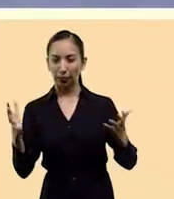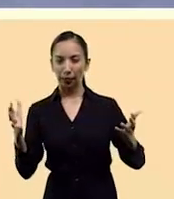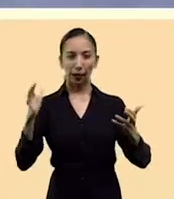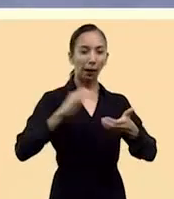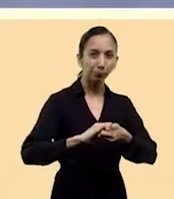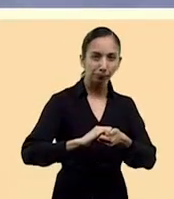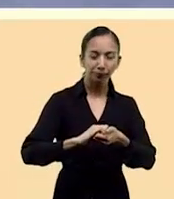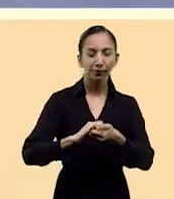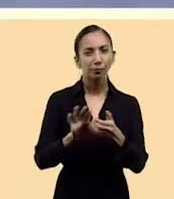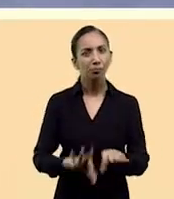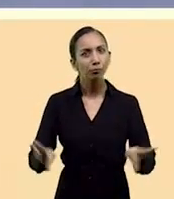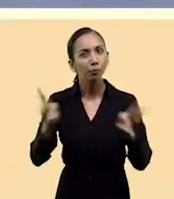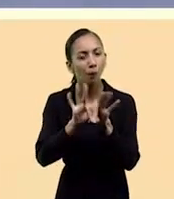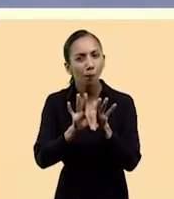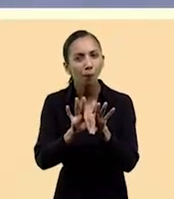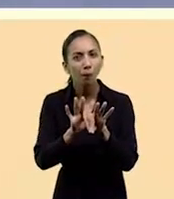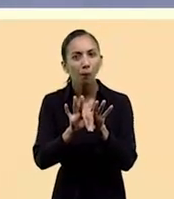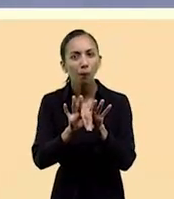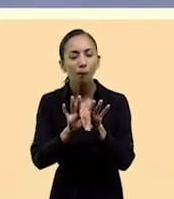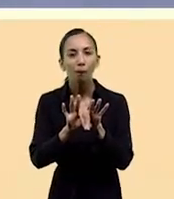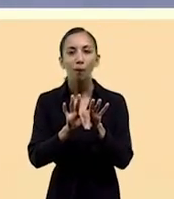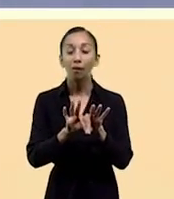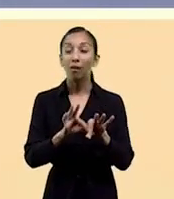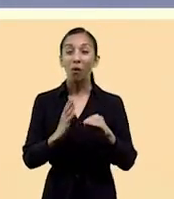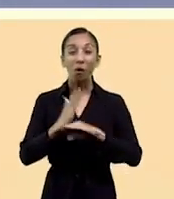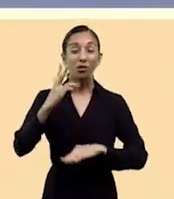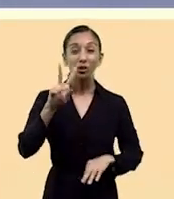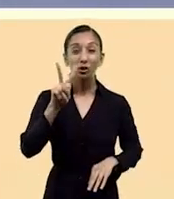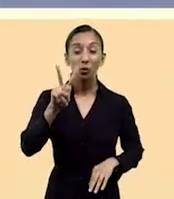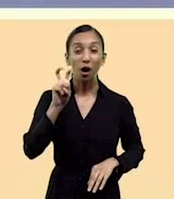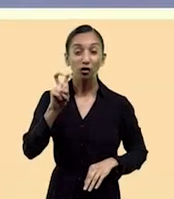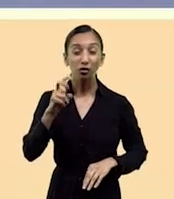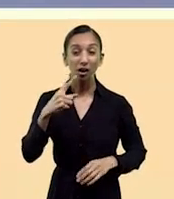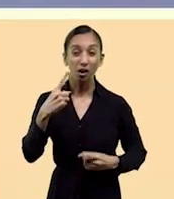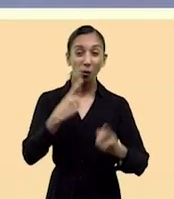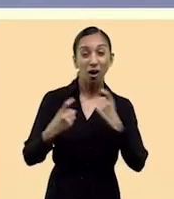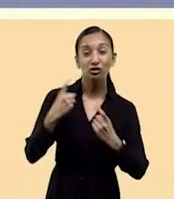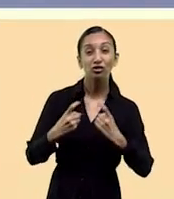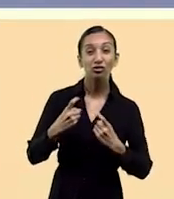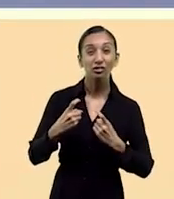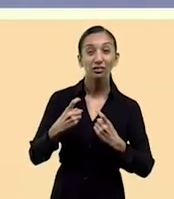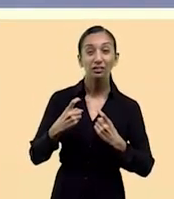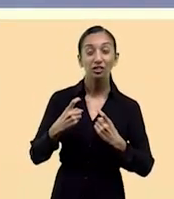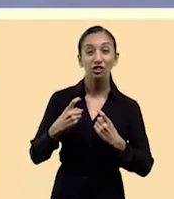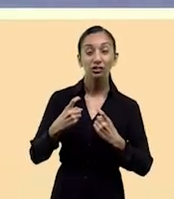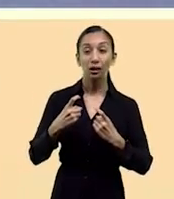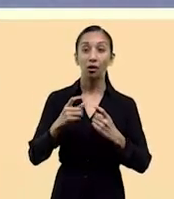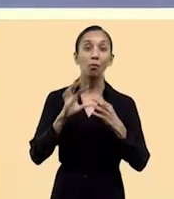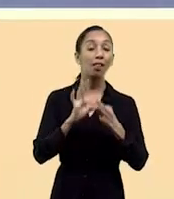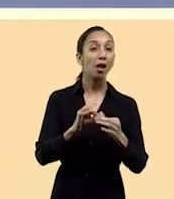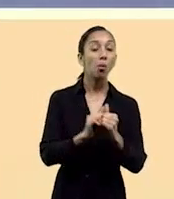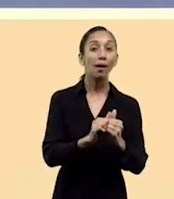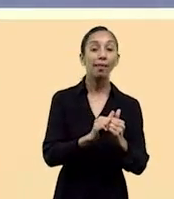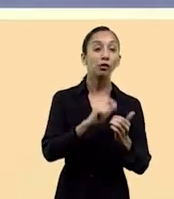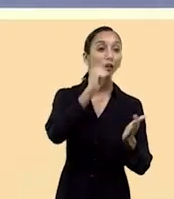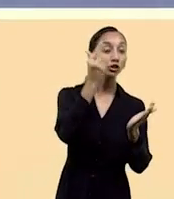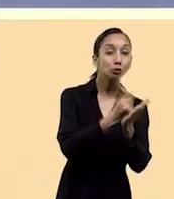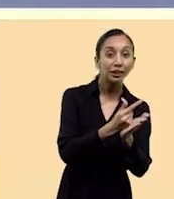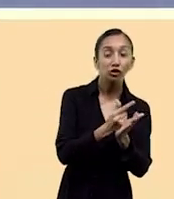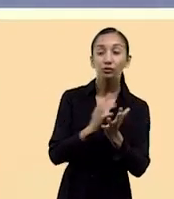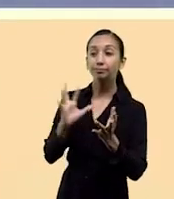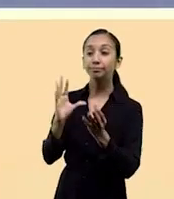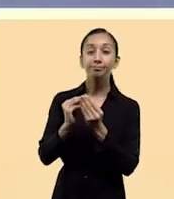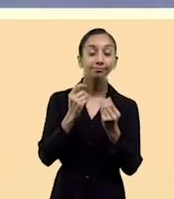important. To have over 200 questions being asked in regards to graduation, culmination,